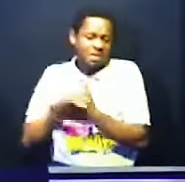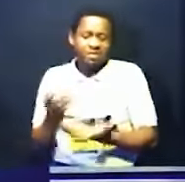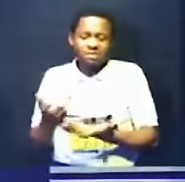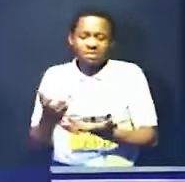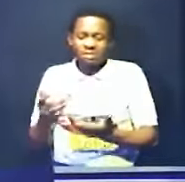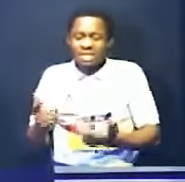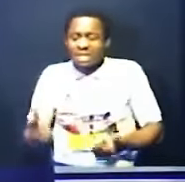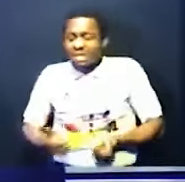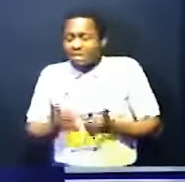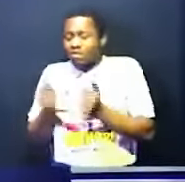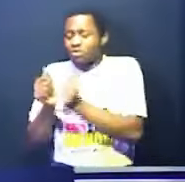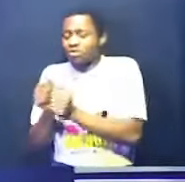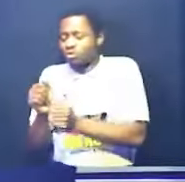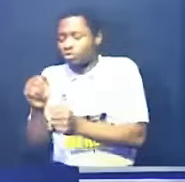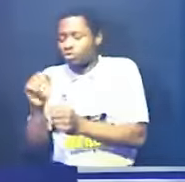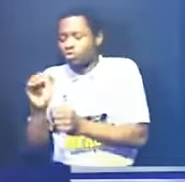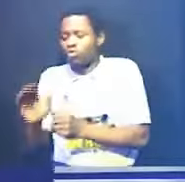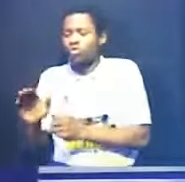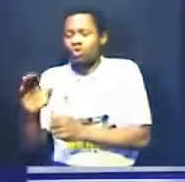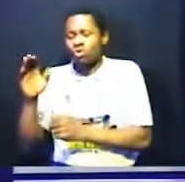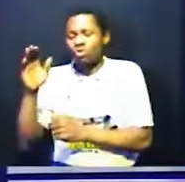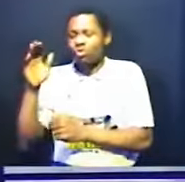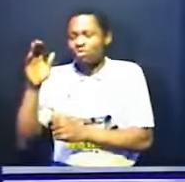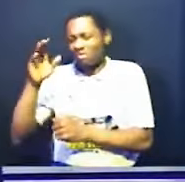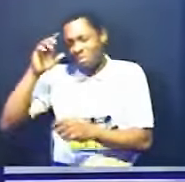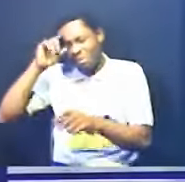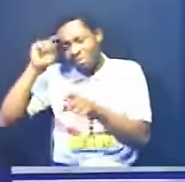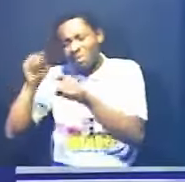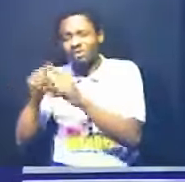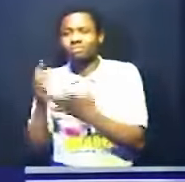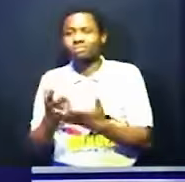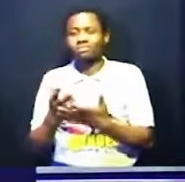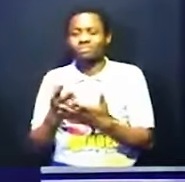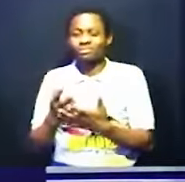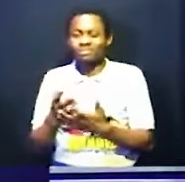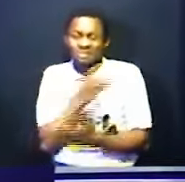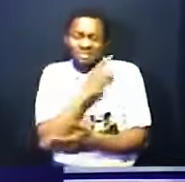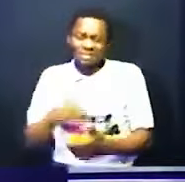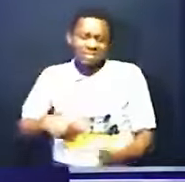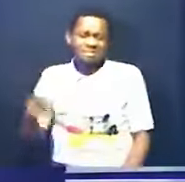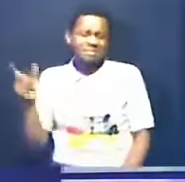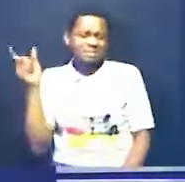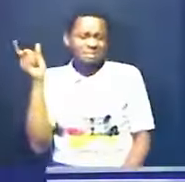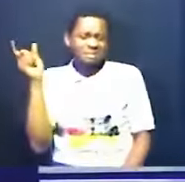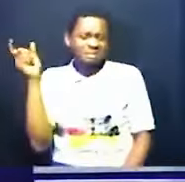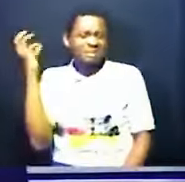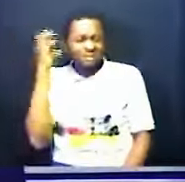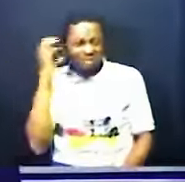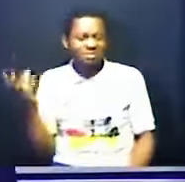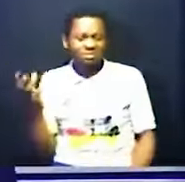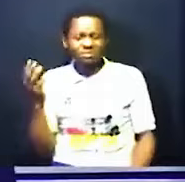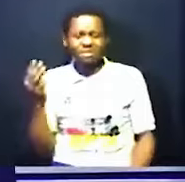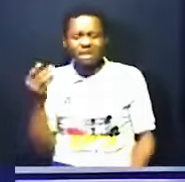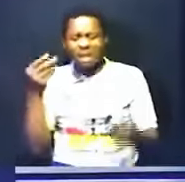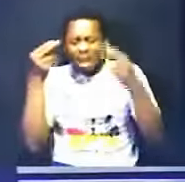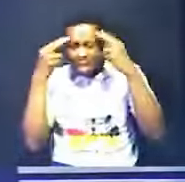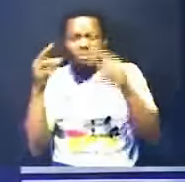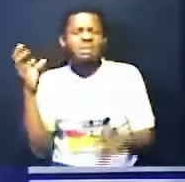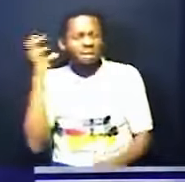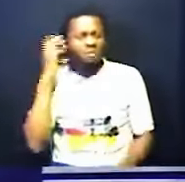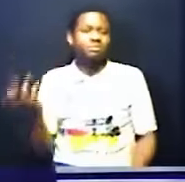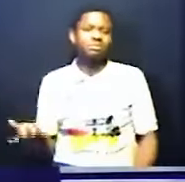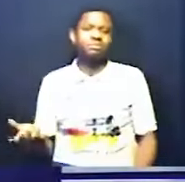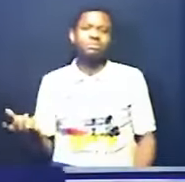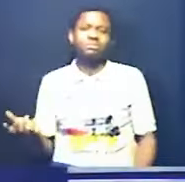pani Absalom fie se oba sanseni. David heard it. David otiwe. He heard all that had happened. But in same way sin nyina. And